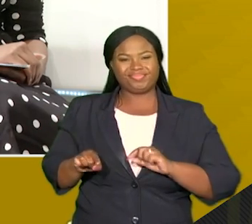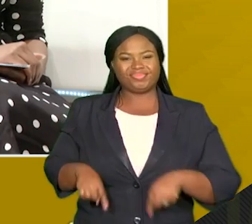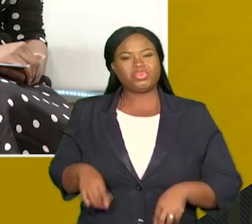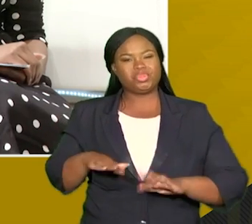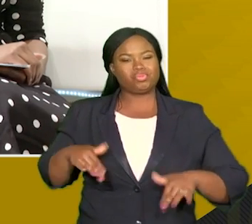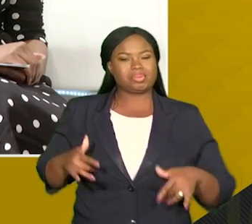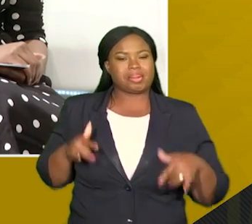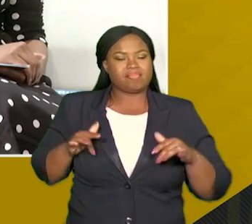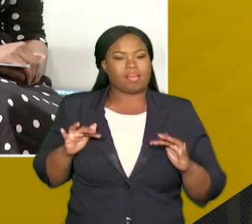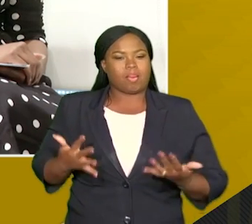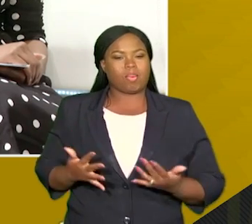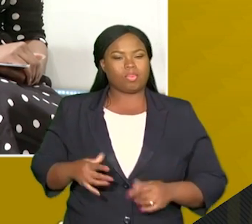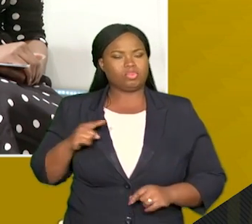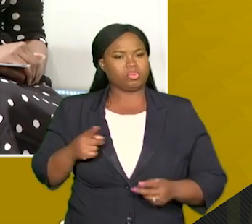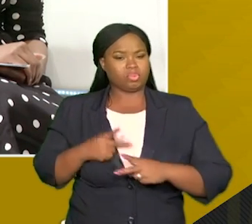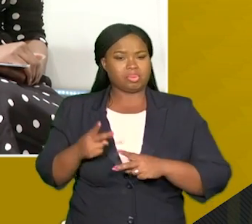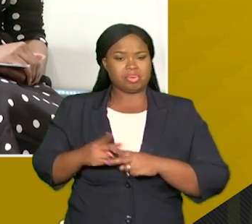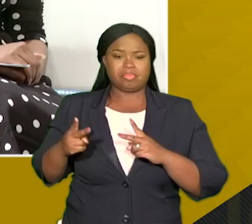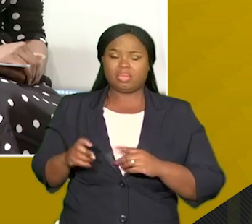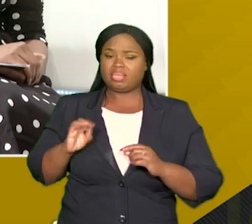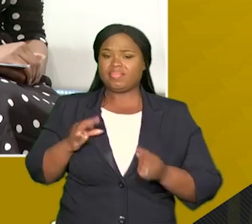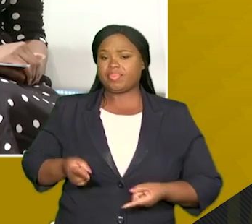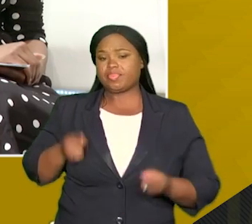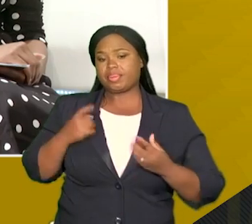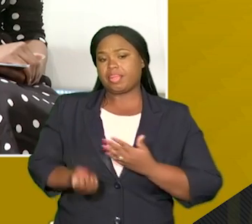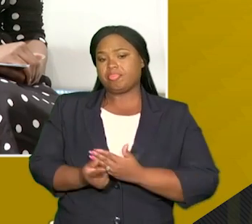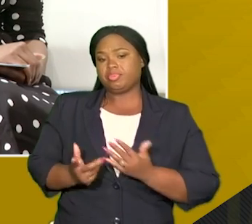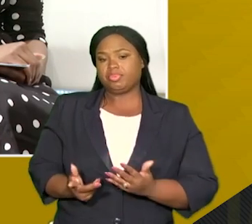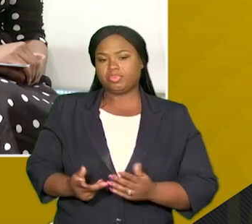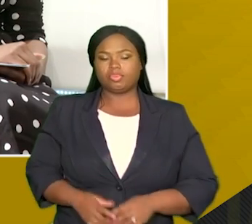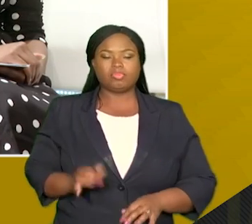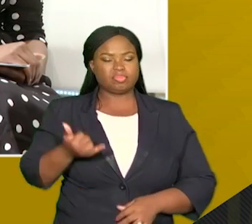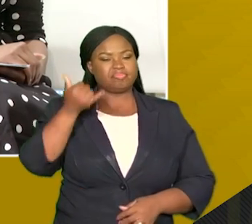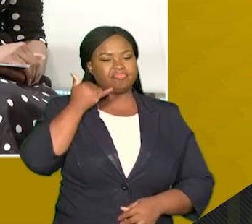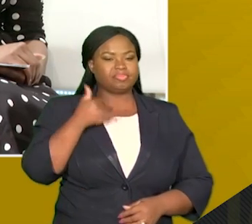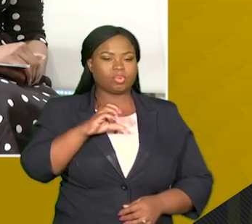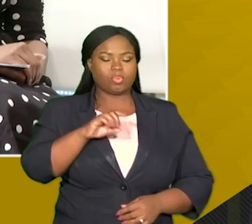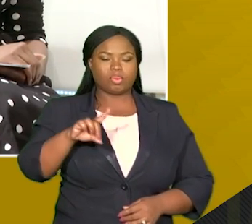kanjani nanokuthi baba njani bayaprepare izimo esibhekana nazo njengamanje. We're going to be taking your calls as well on